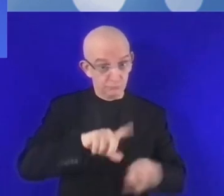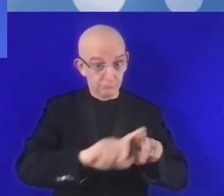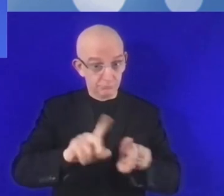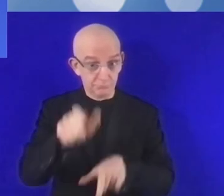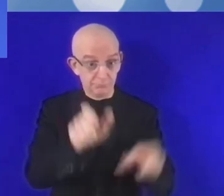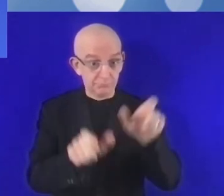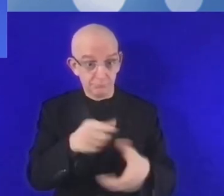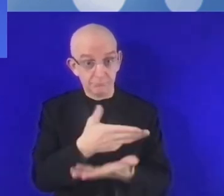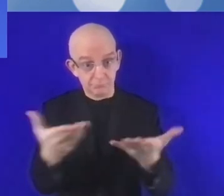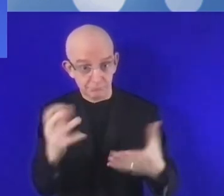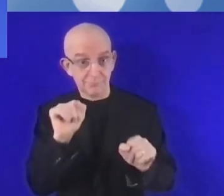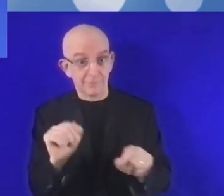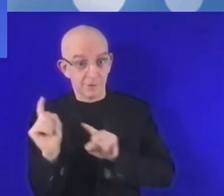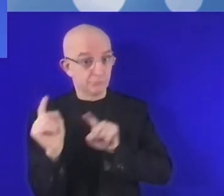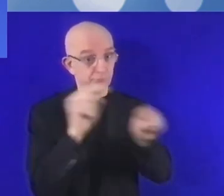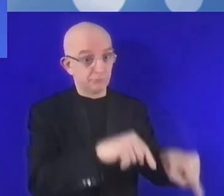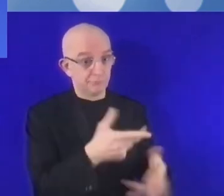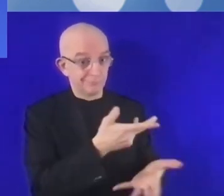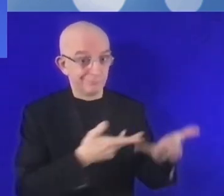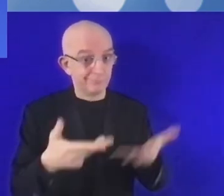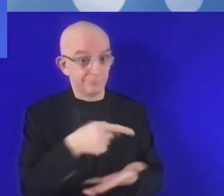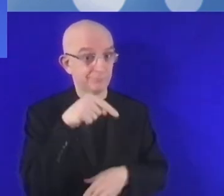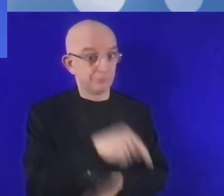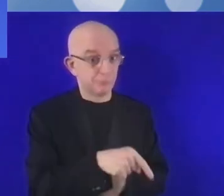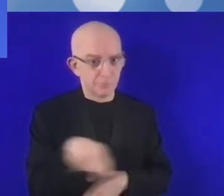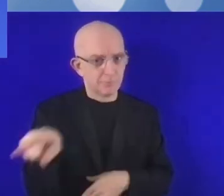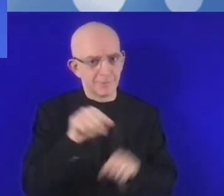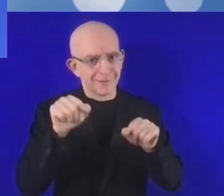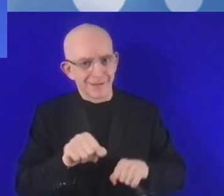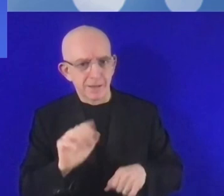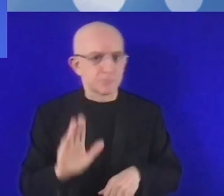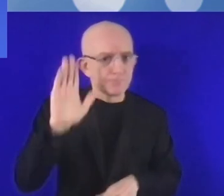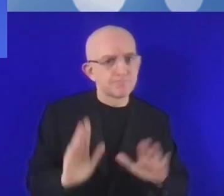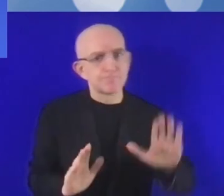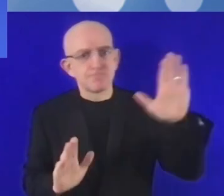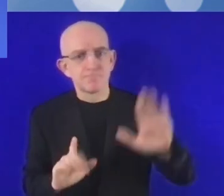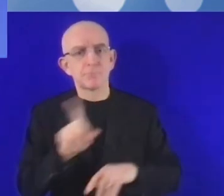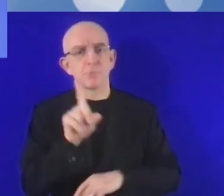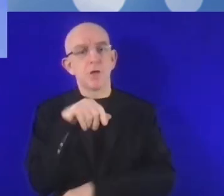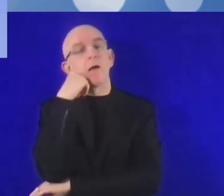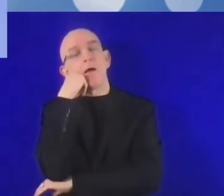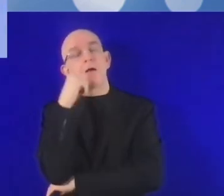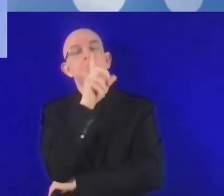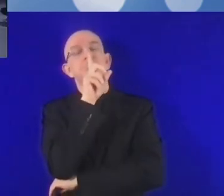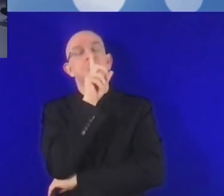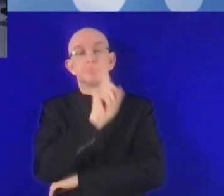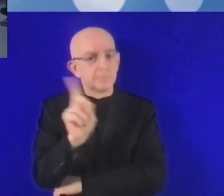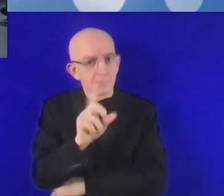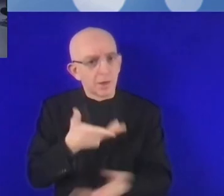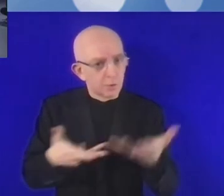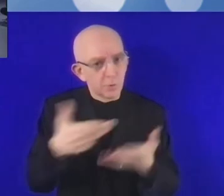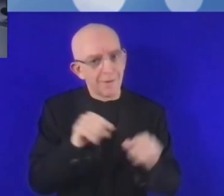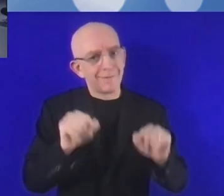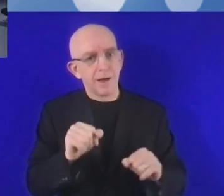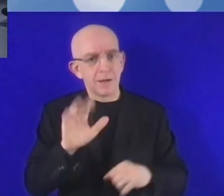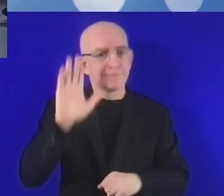be active. You can comment on whatever is happening here using the hashtag IGF2021.